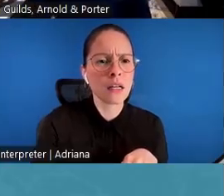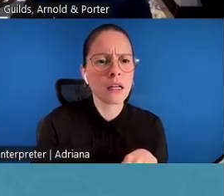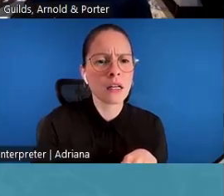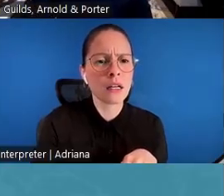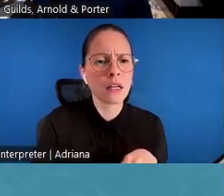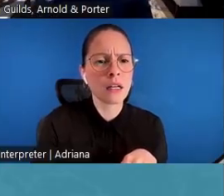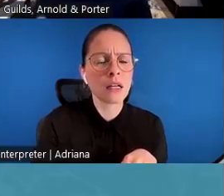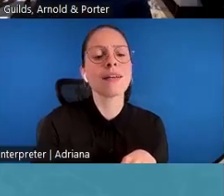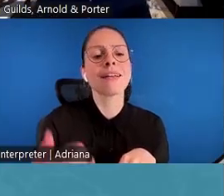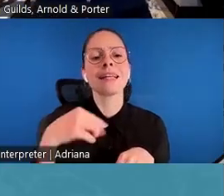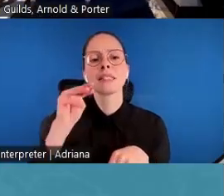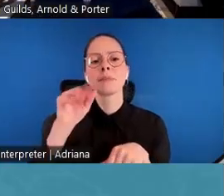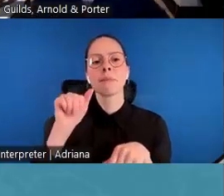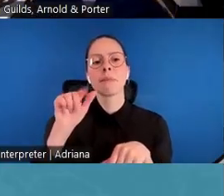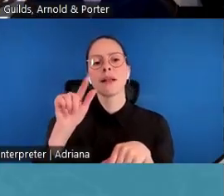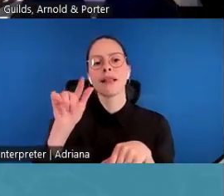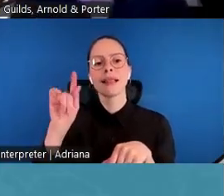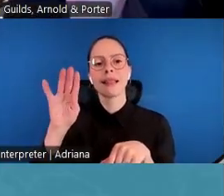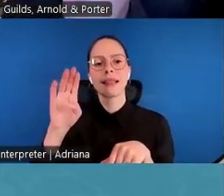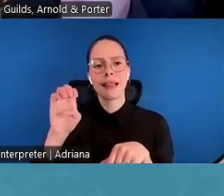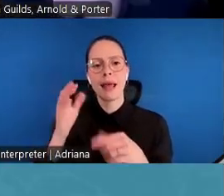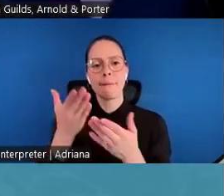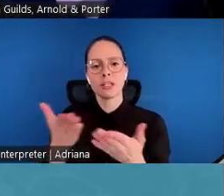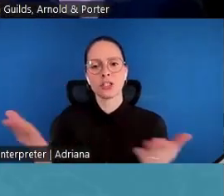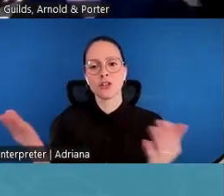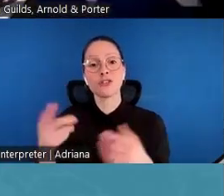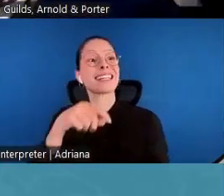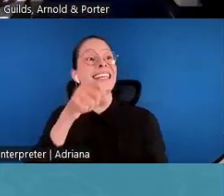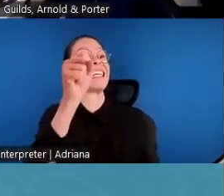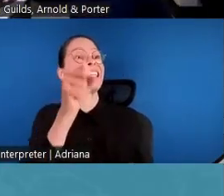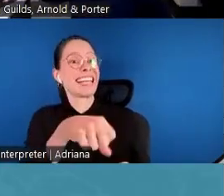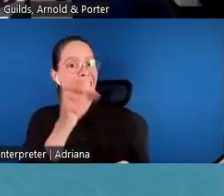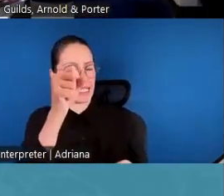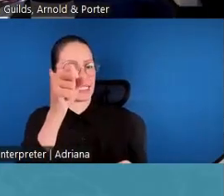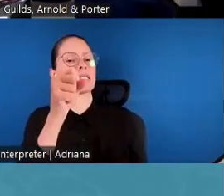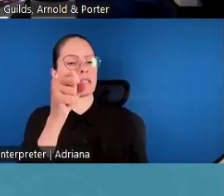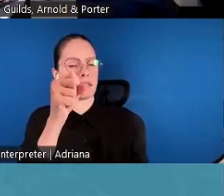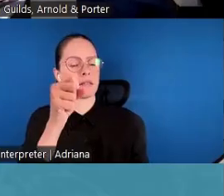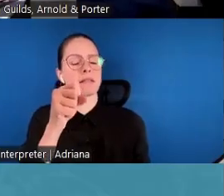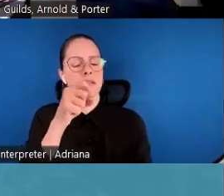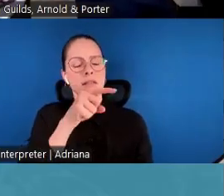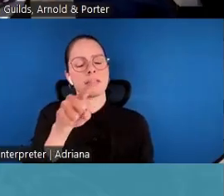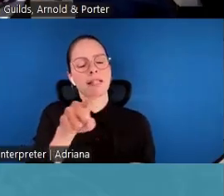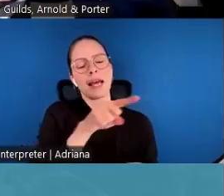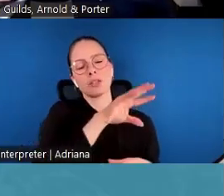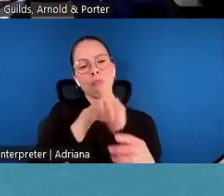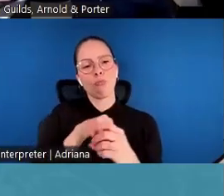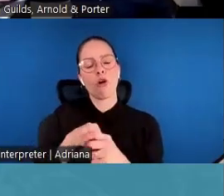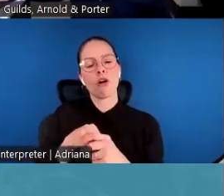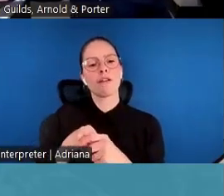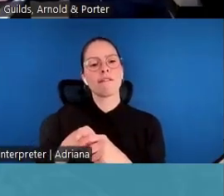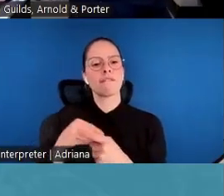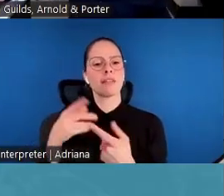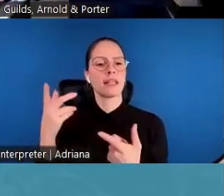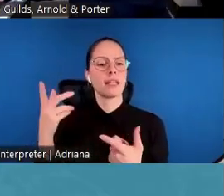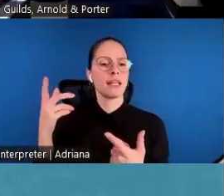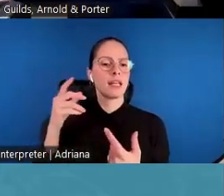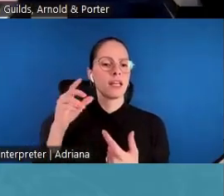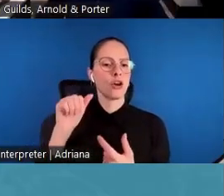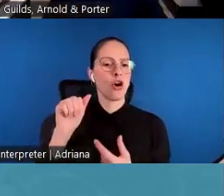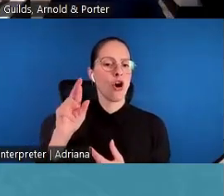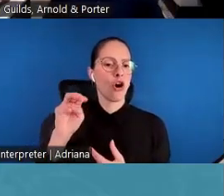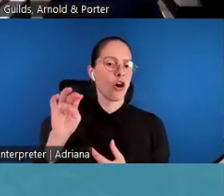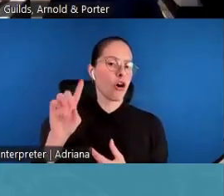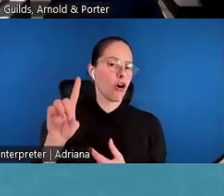is a decision by the Court of Appeals of the Armed Forces. And so if you go to the Military Rule of Evidence 513 as it currently